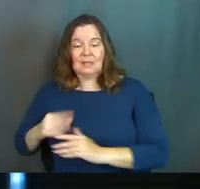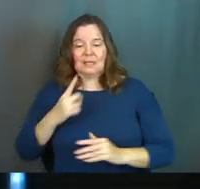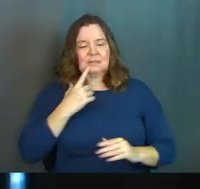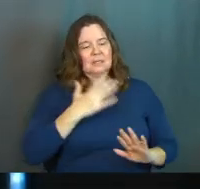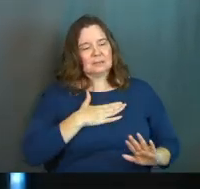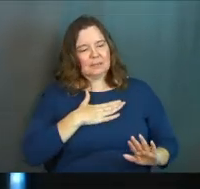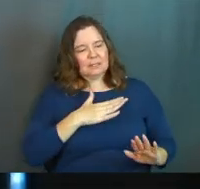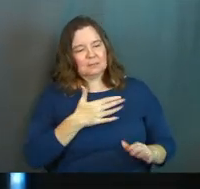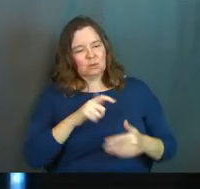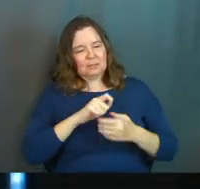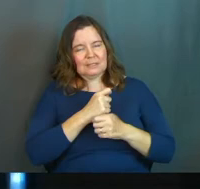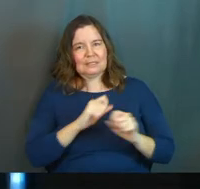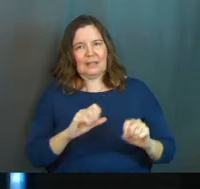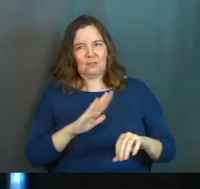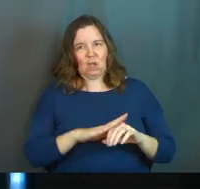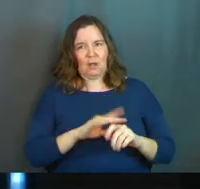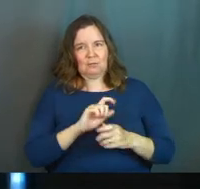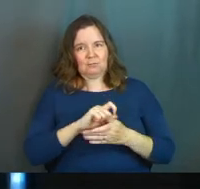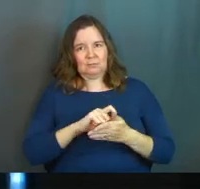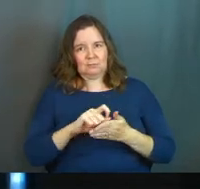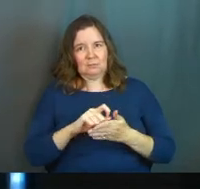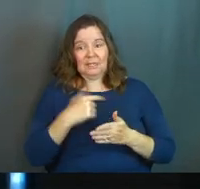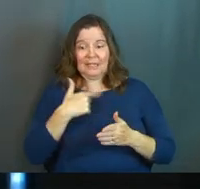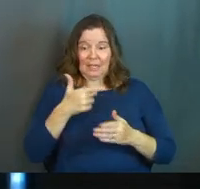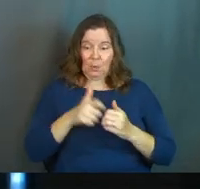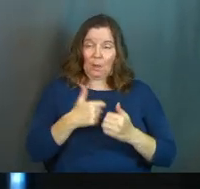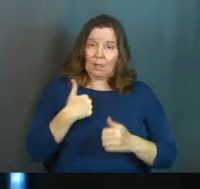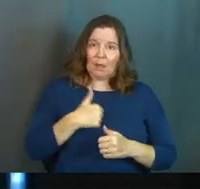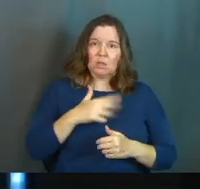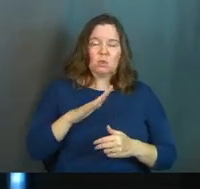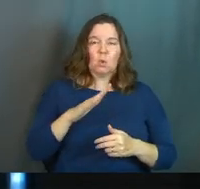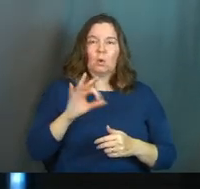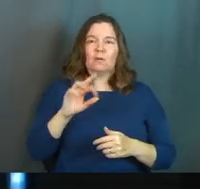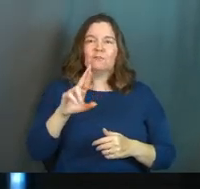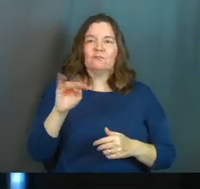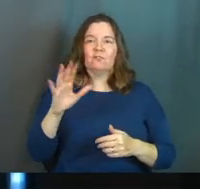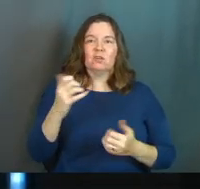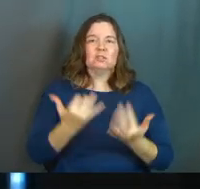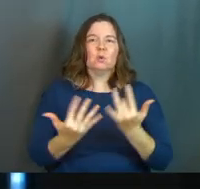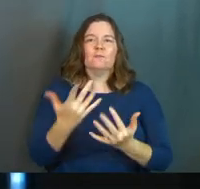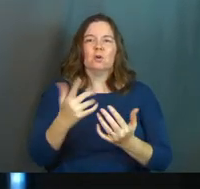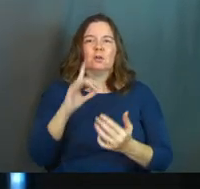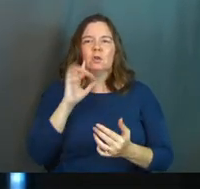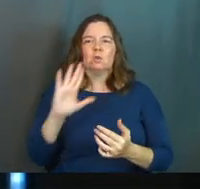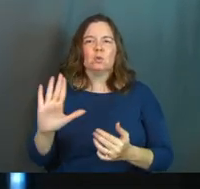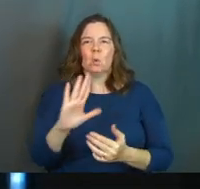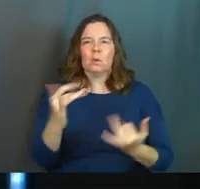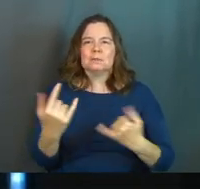and says, please put the safety on. He's there with us. What's your furnace today?